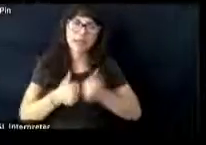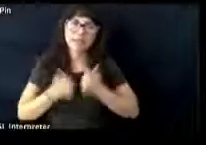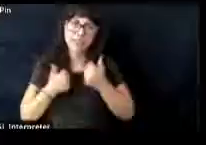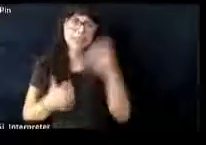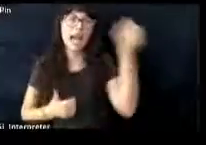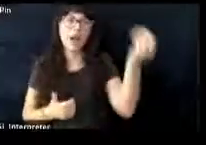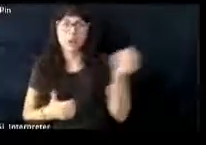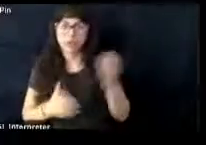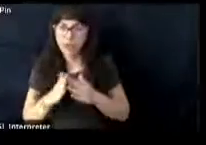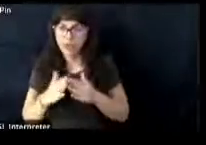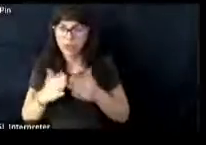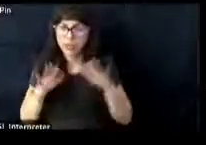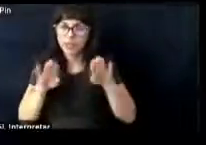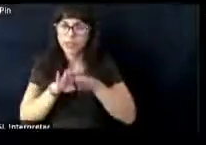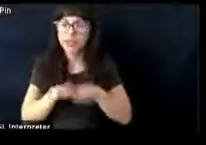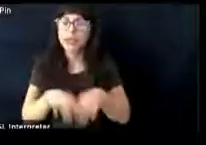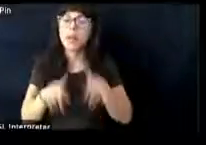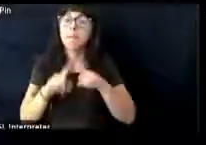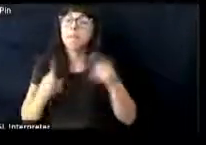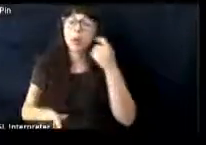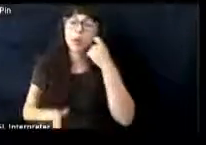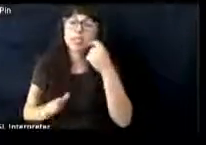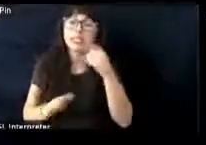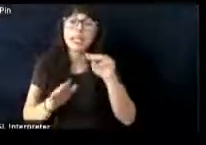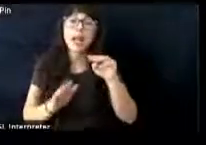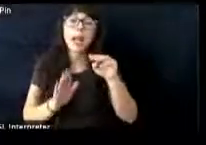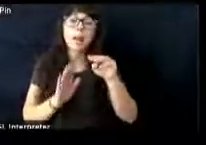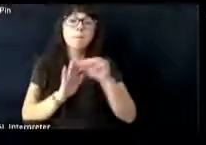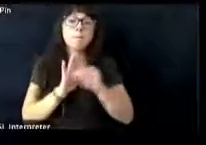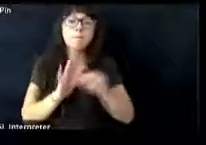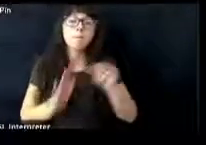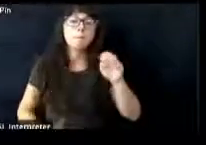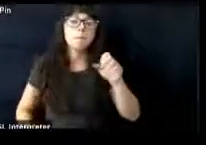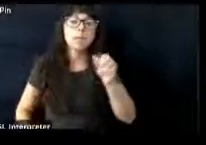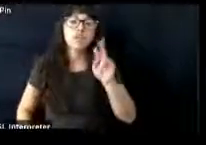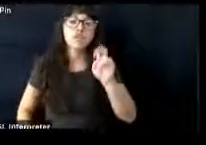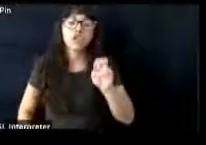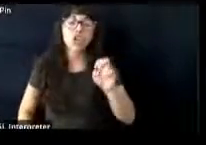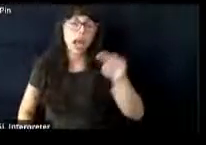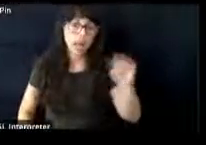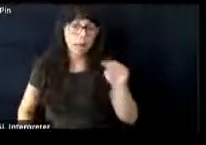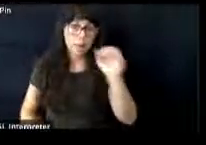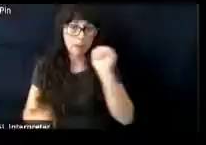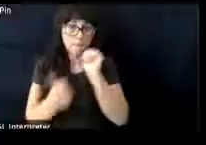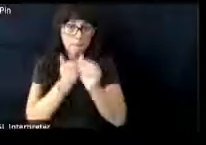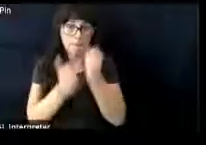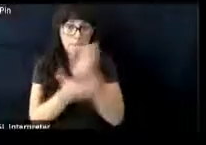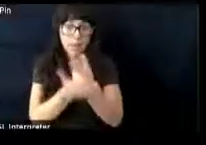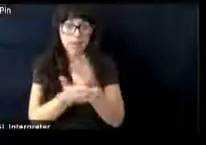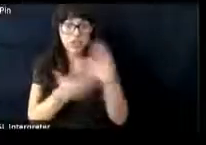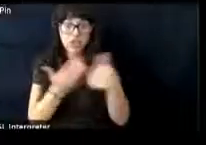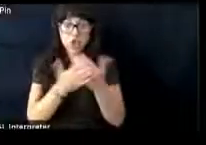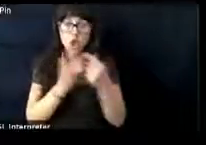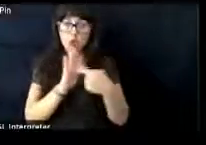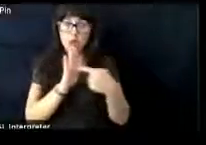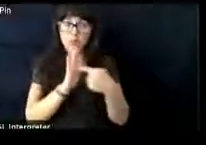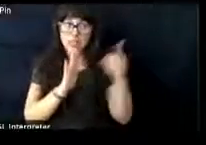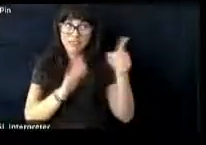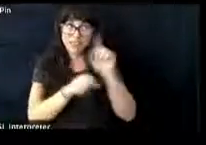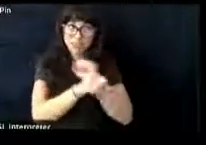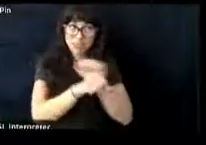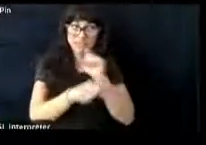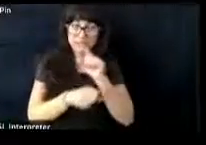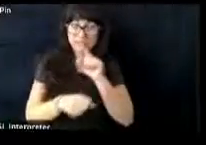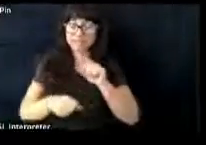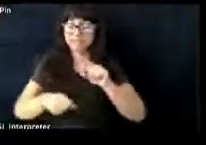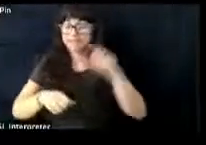However, recently, Measure M was passed, and all of the Valley representatives who actually live in the Valley came together, and